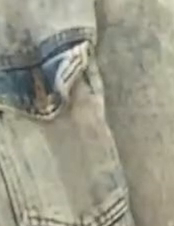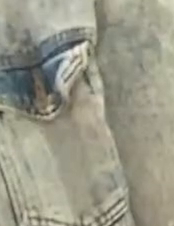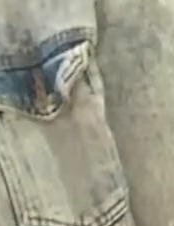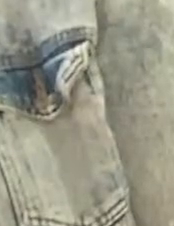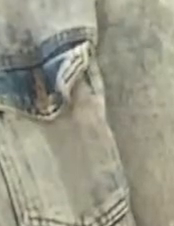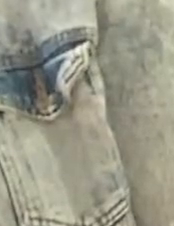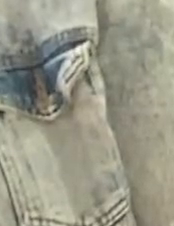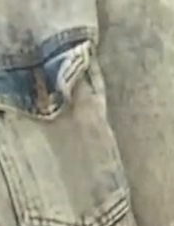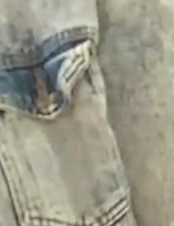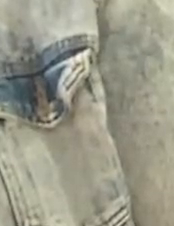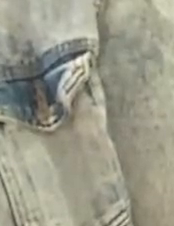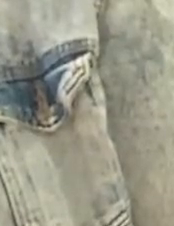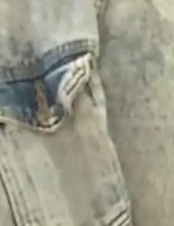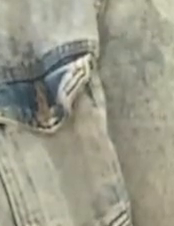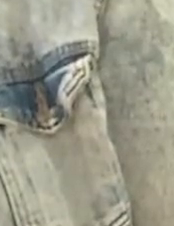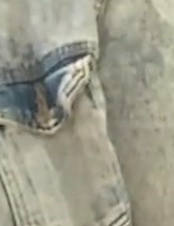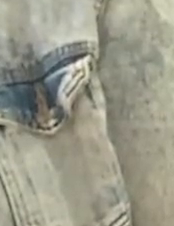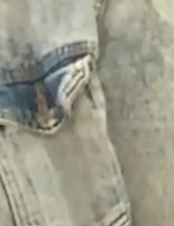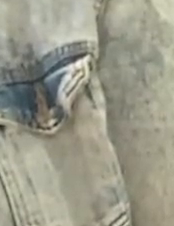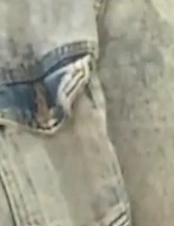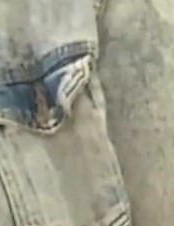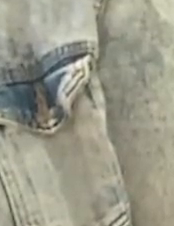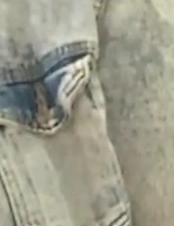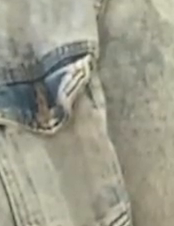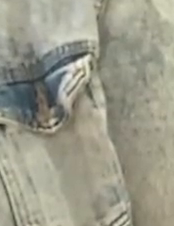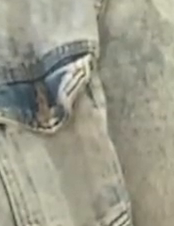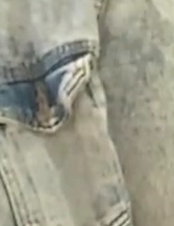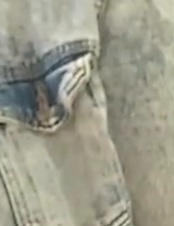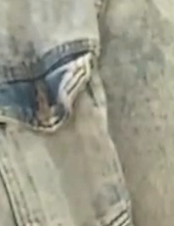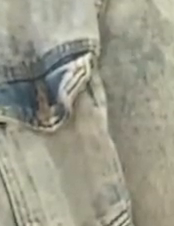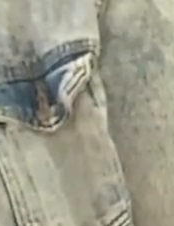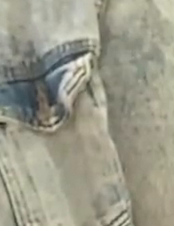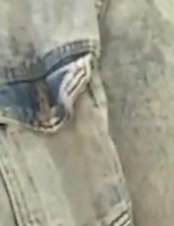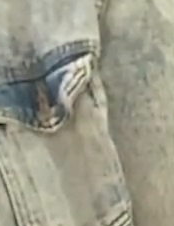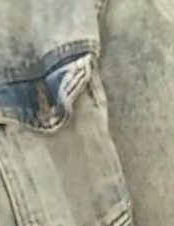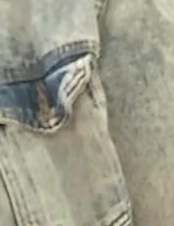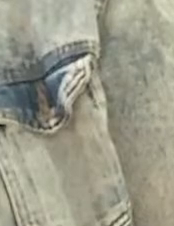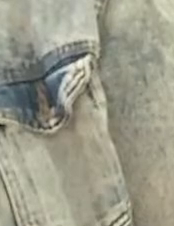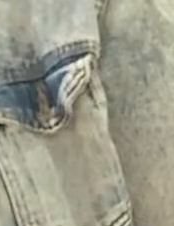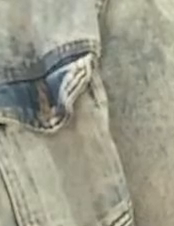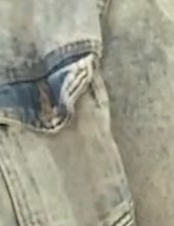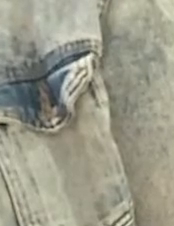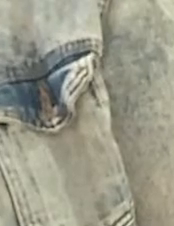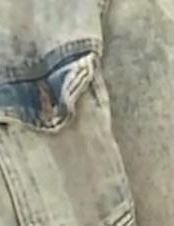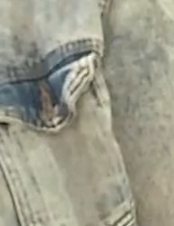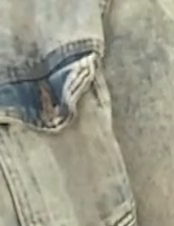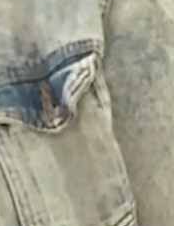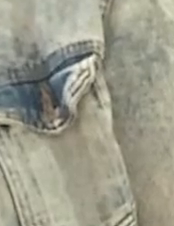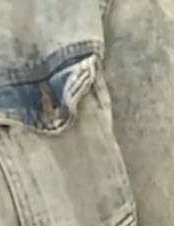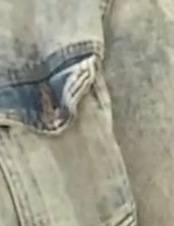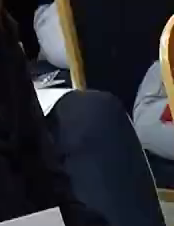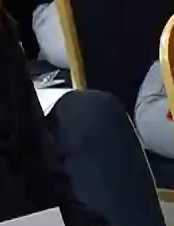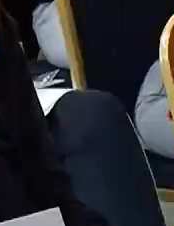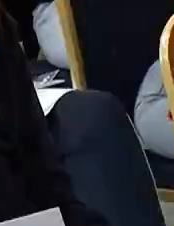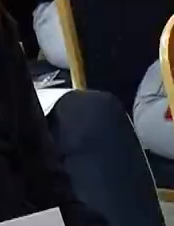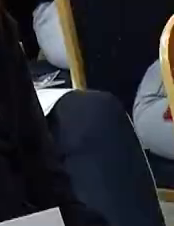Today, we really appreciate you for being here to come and listen to our challenges and grievances.